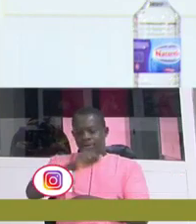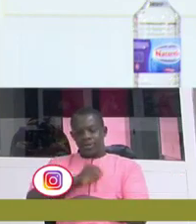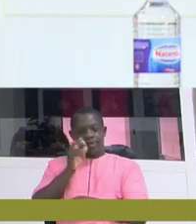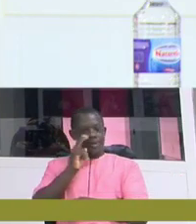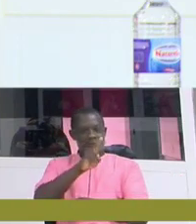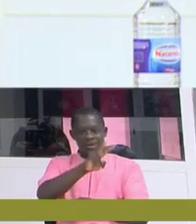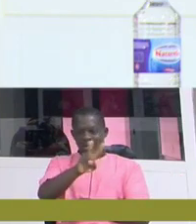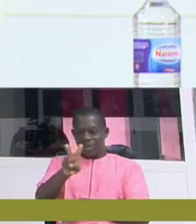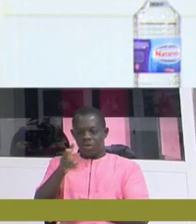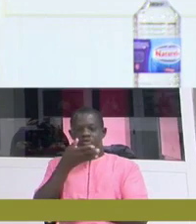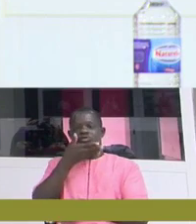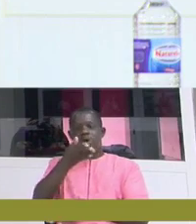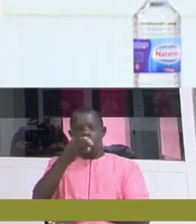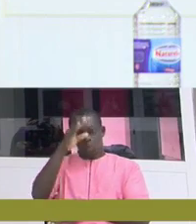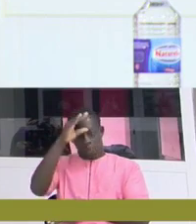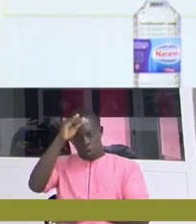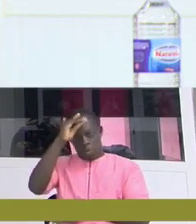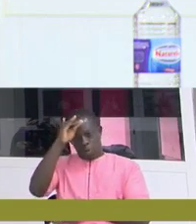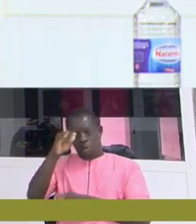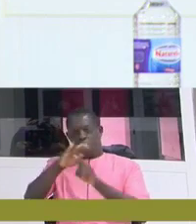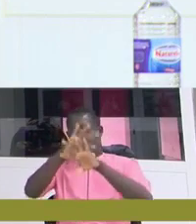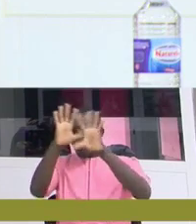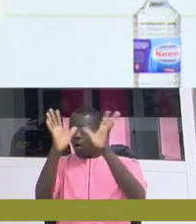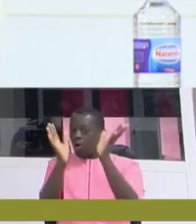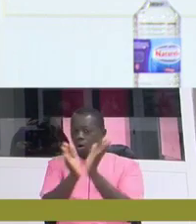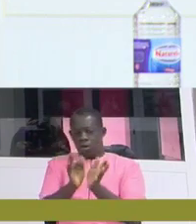men there and will be and all of them